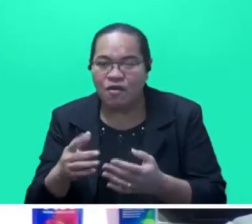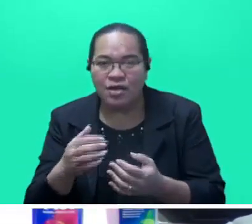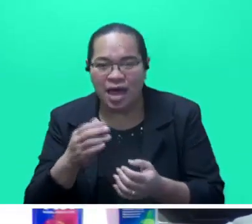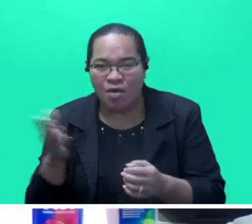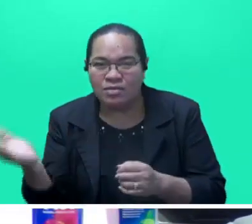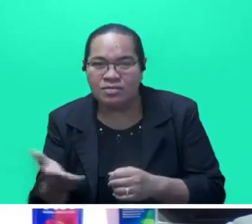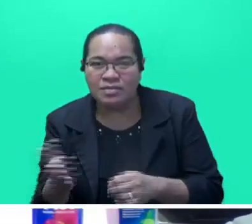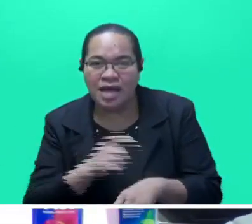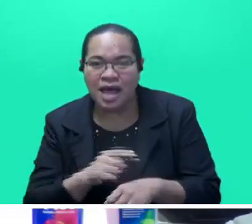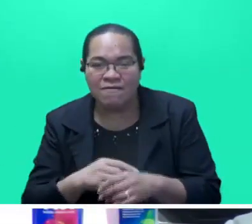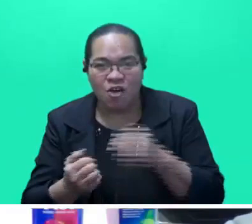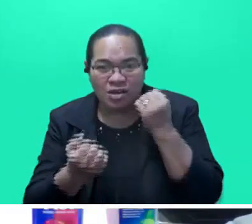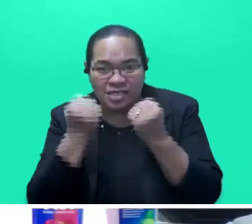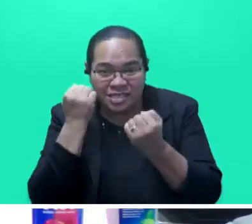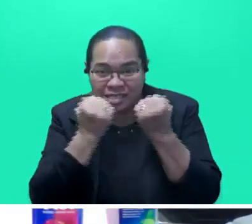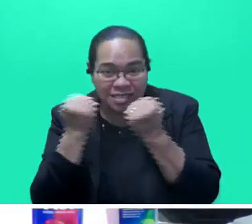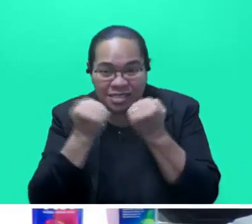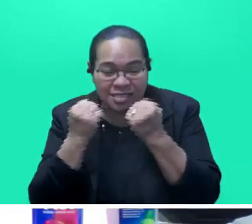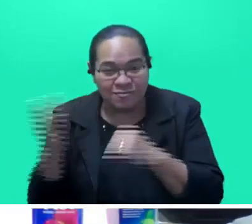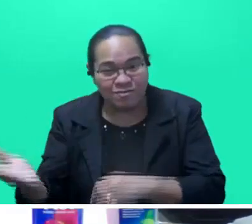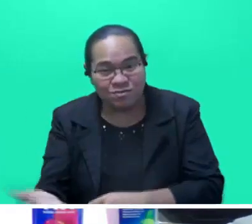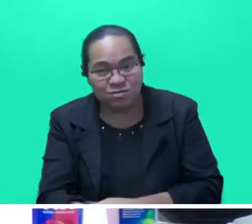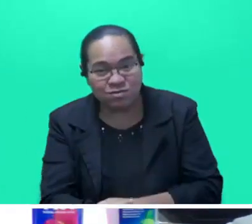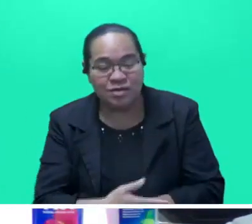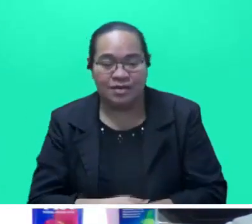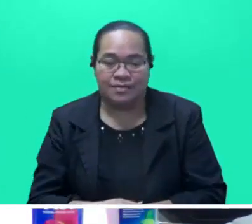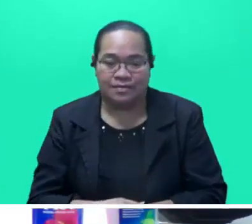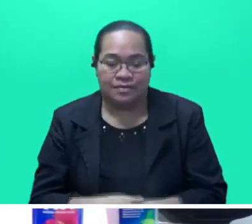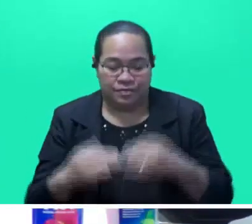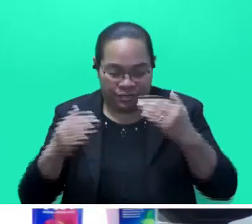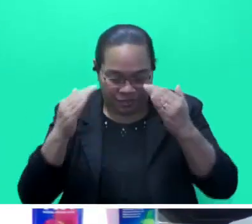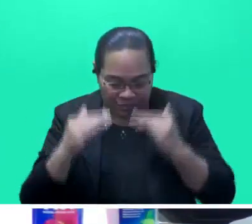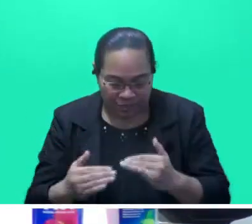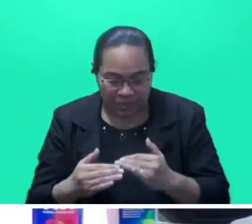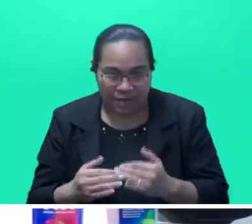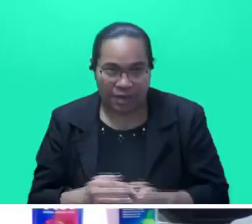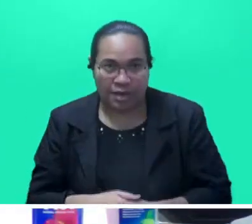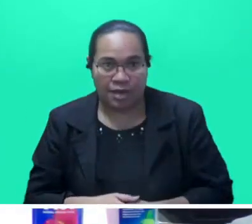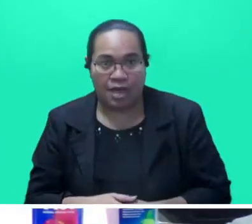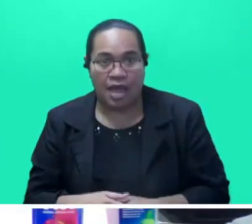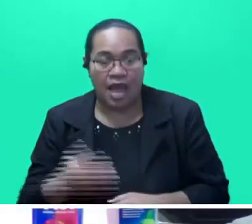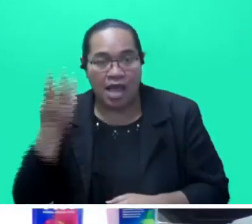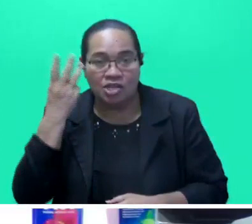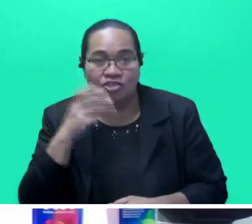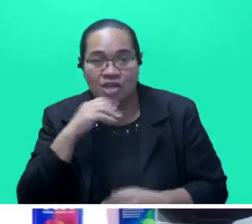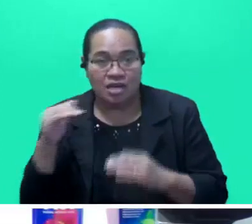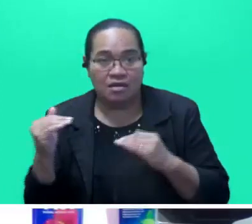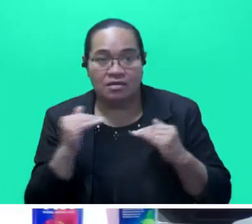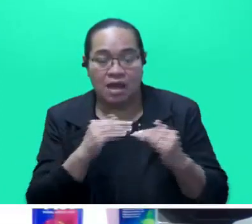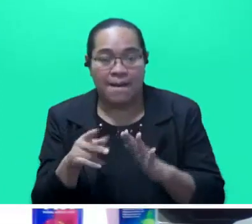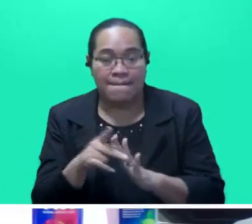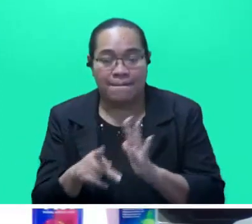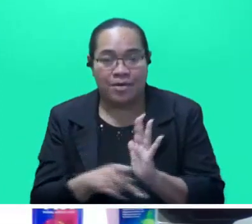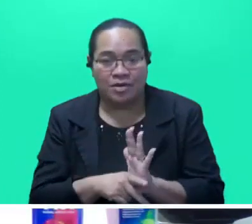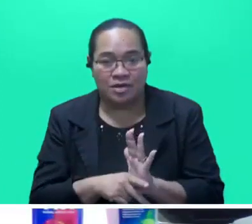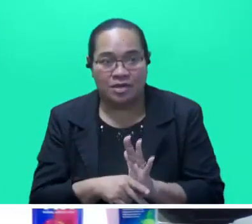operations. Mr. Speaker, sir, regarding gender-related policies, it was noted that the Fiji Corrections Service was